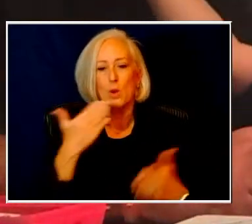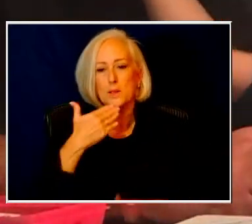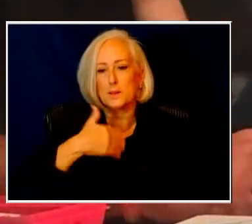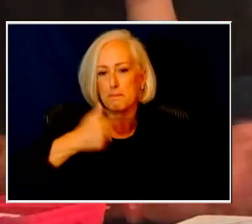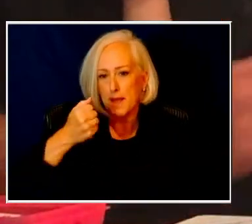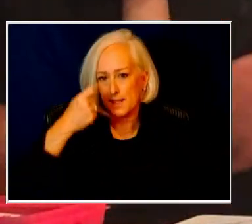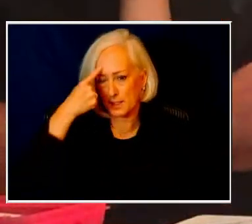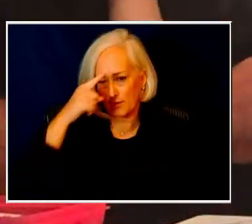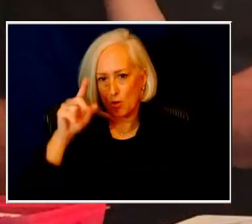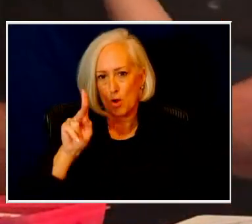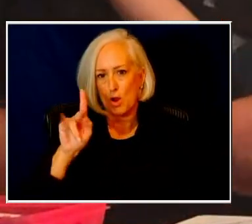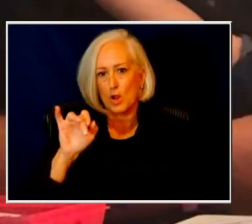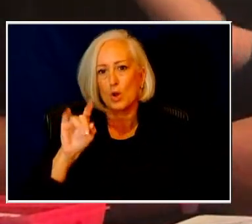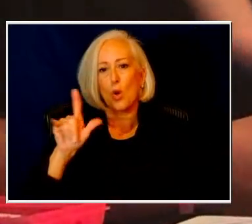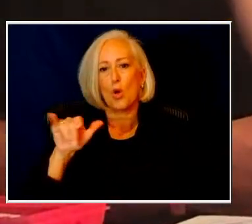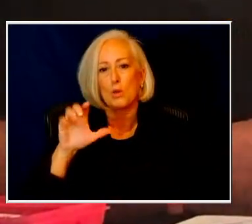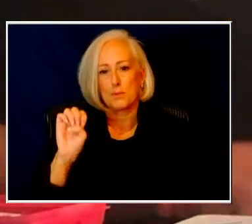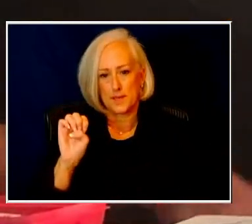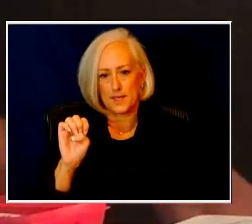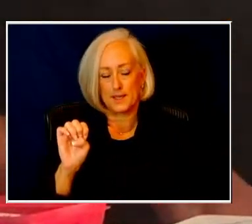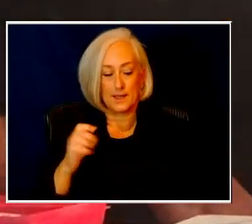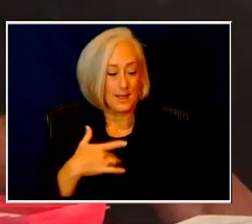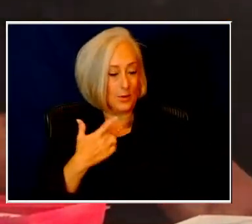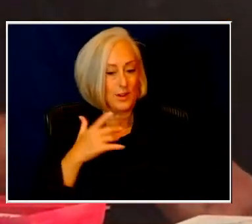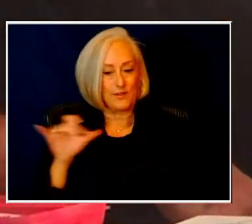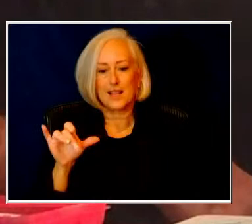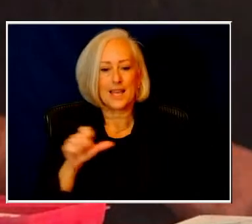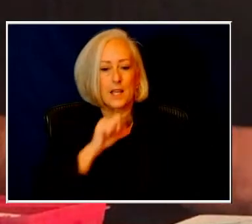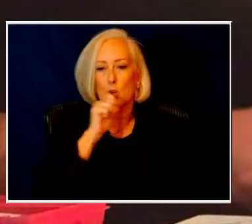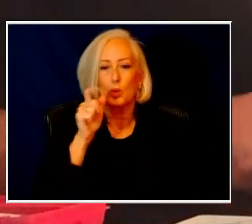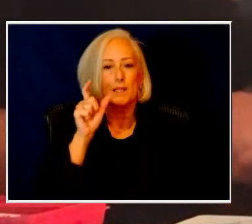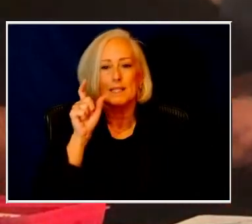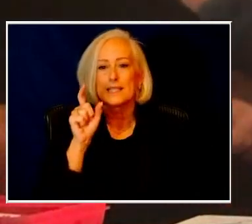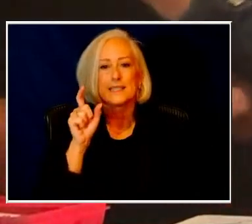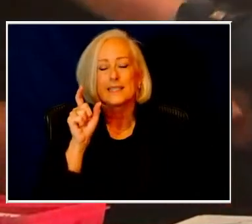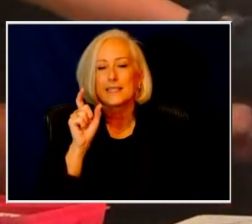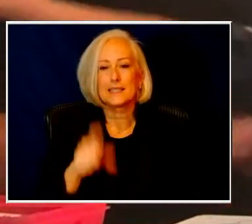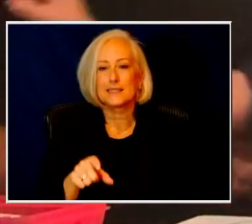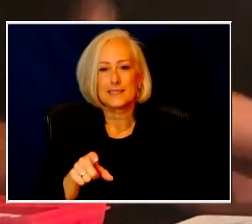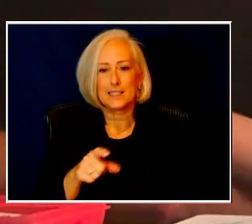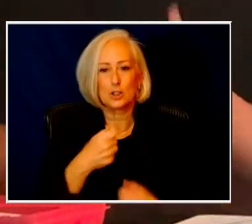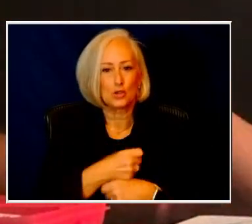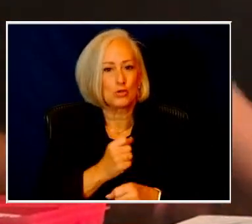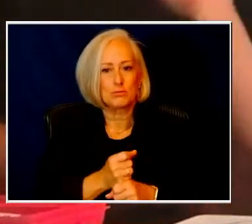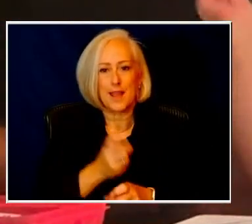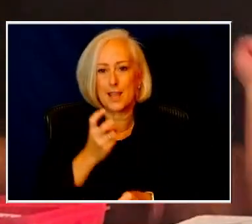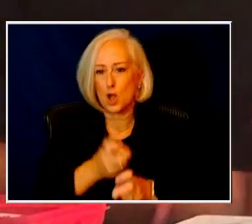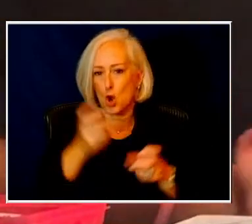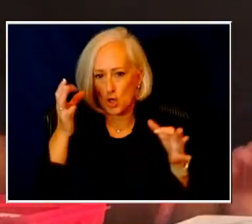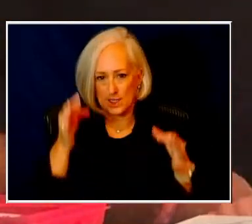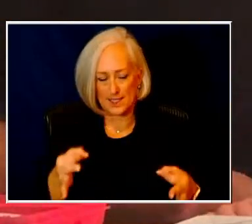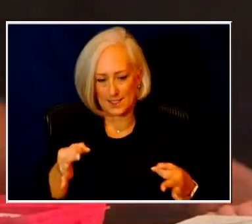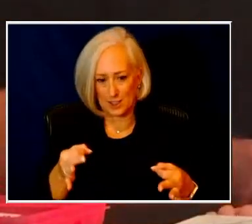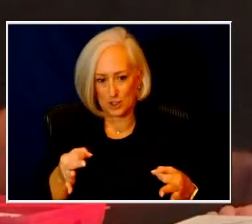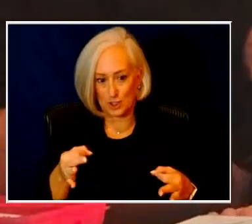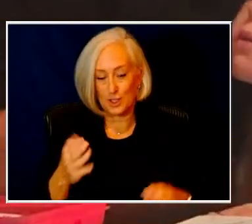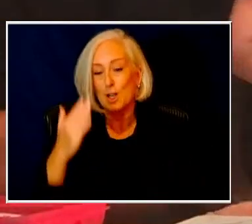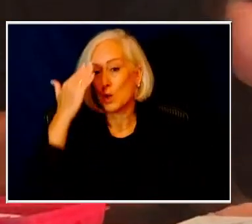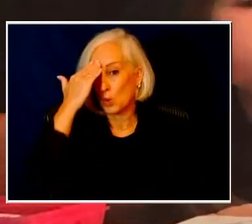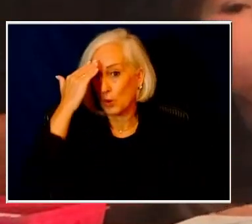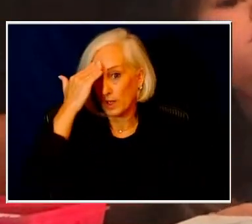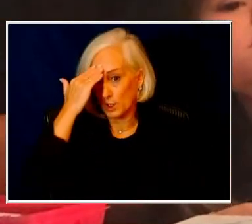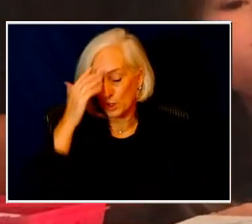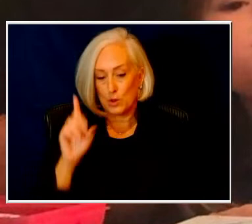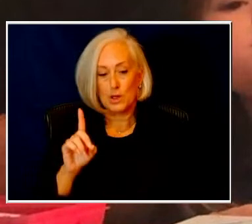And we felt like we didn't even have to, we didn't have to make the hard decisions, because we knew that, like